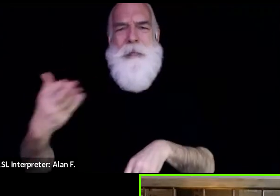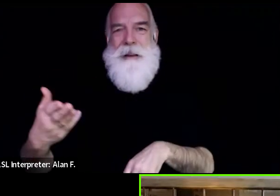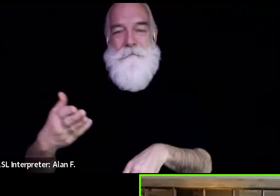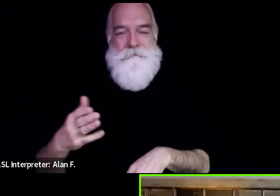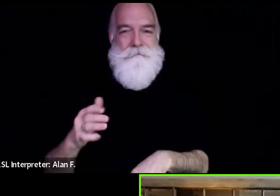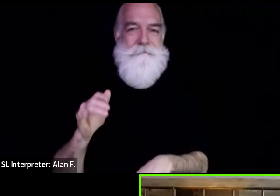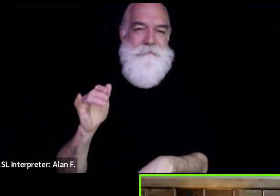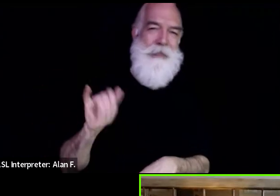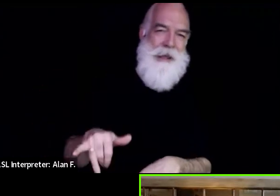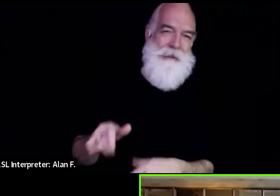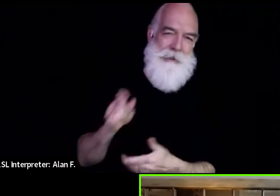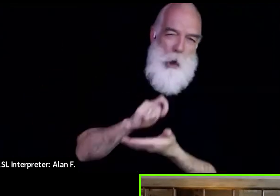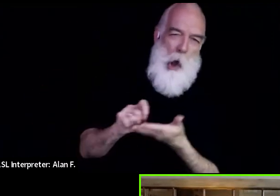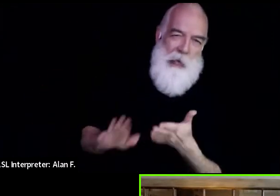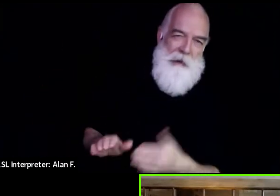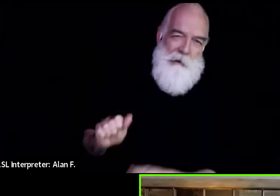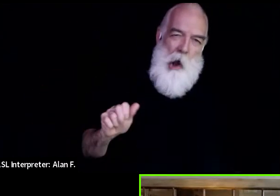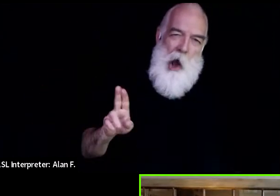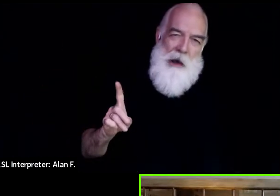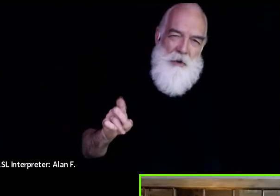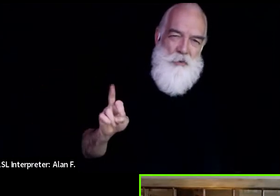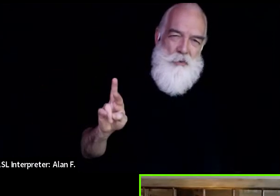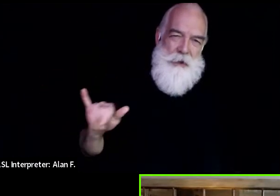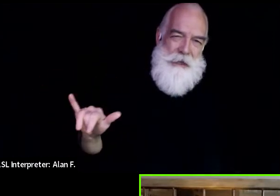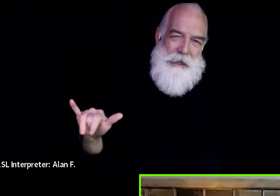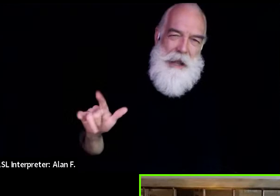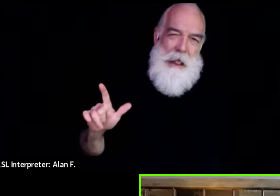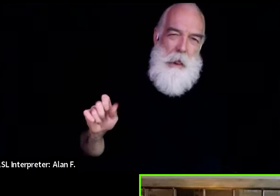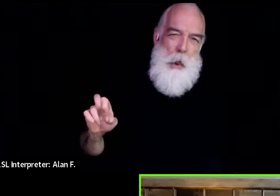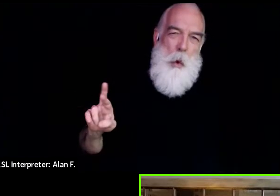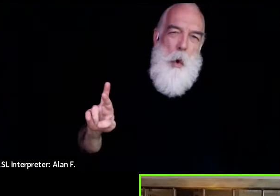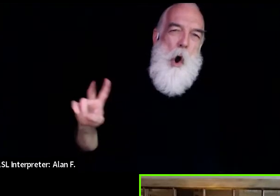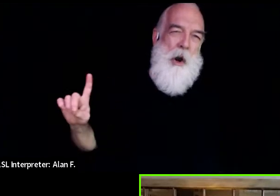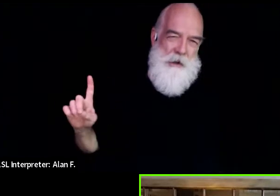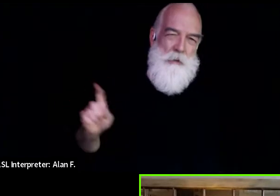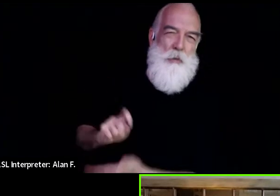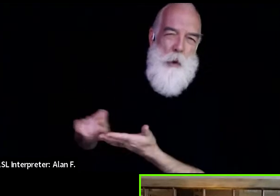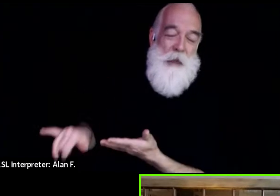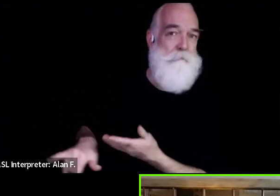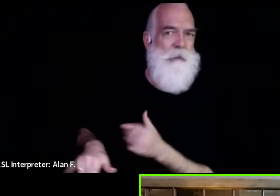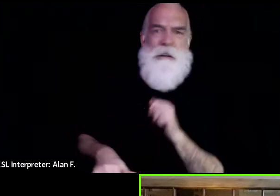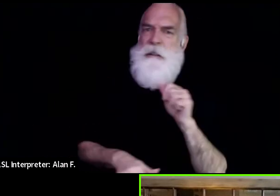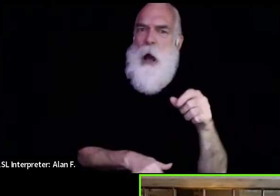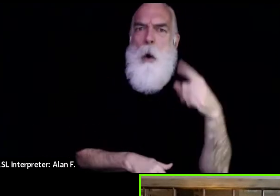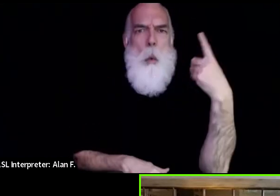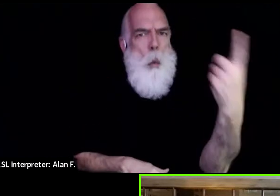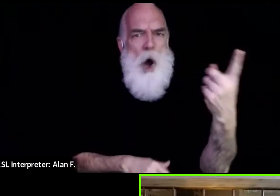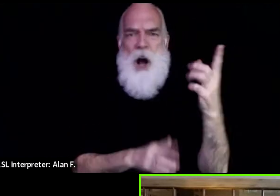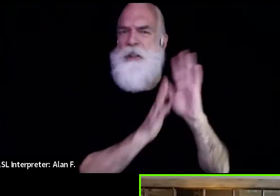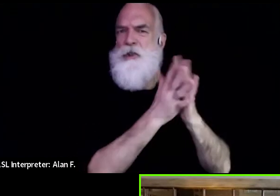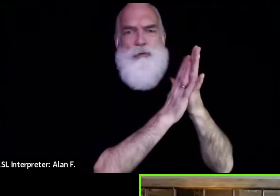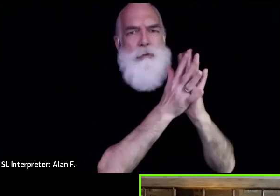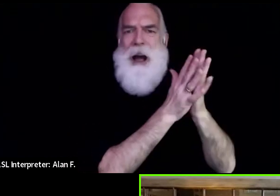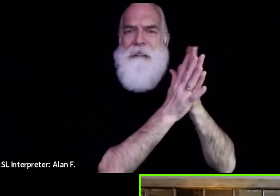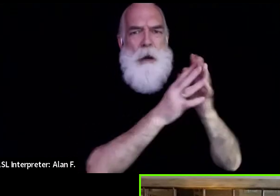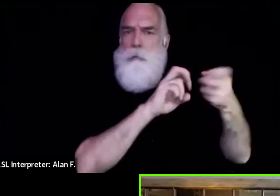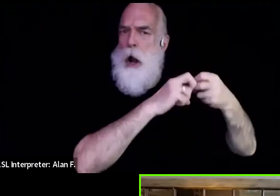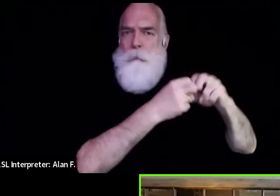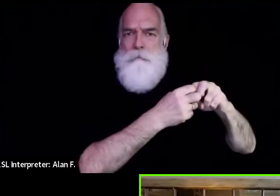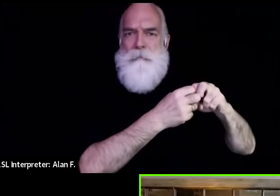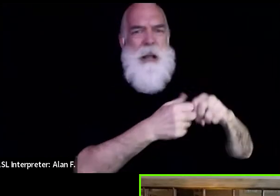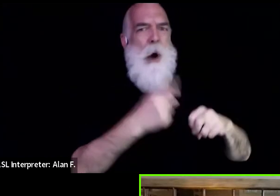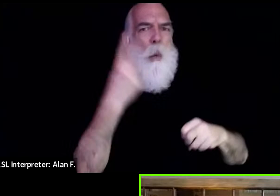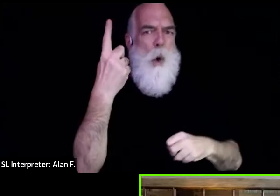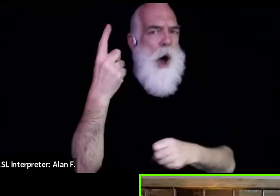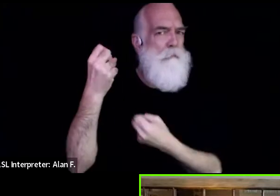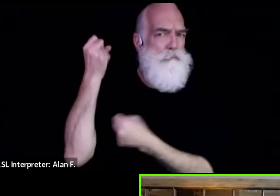one hour, one traffic jam of a protest. This was a sustained movement. And for elected